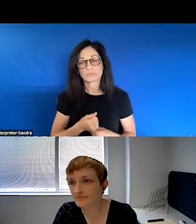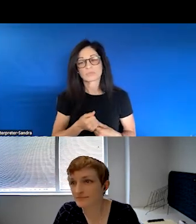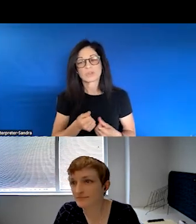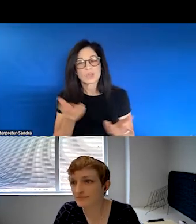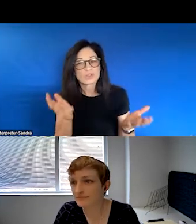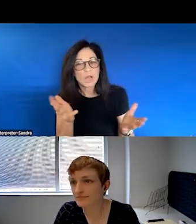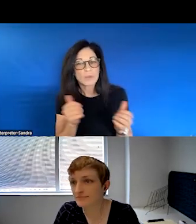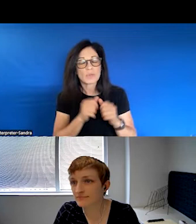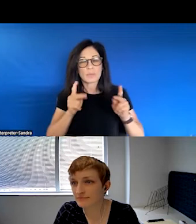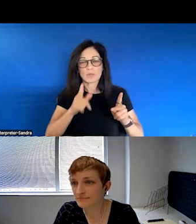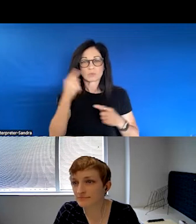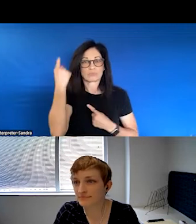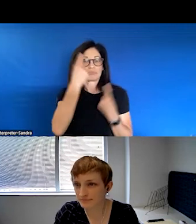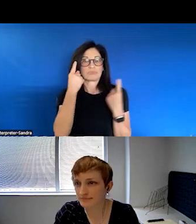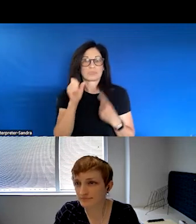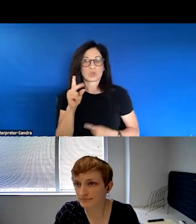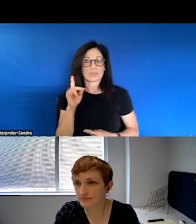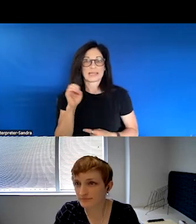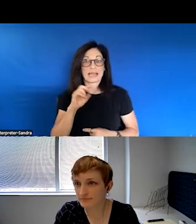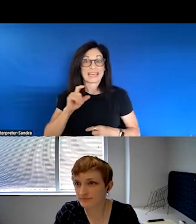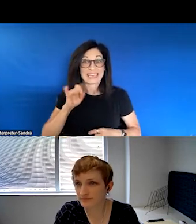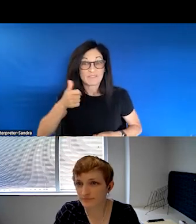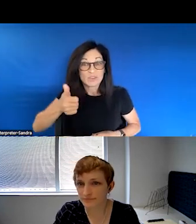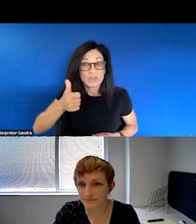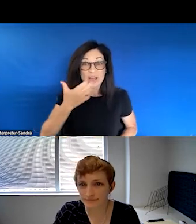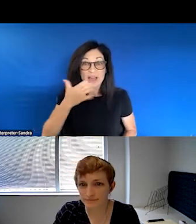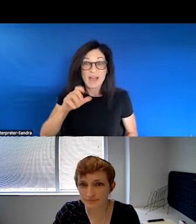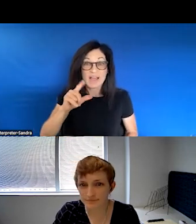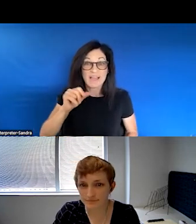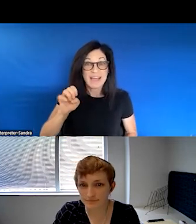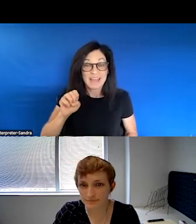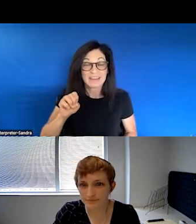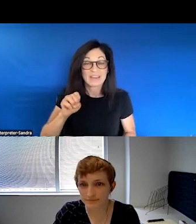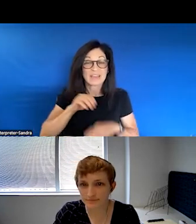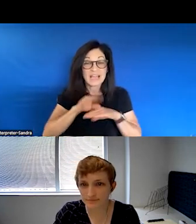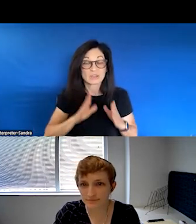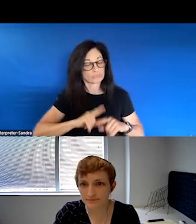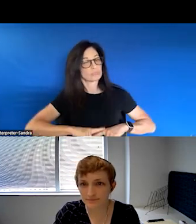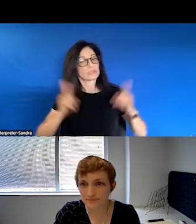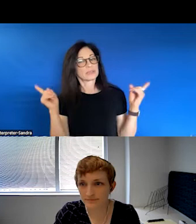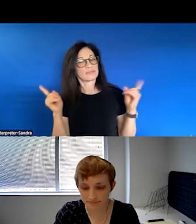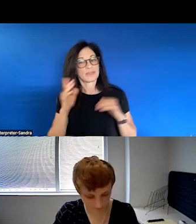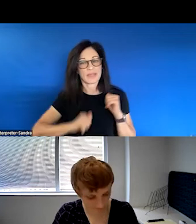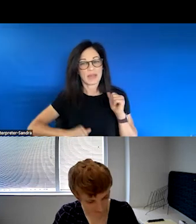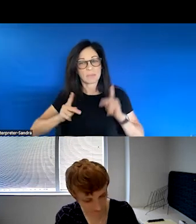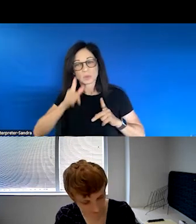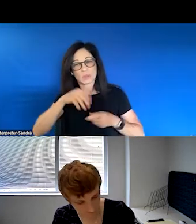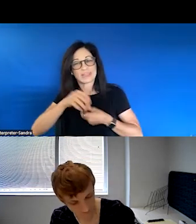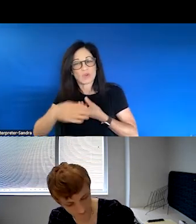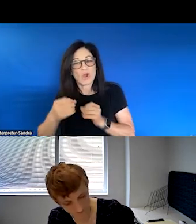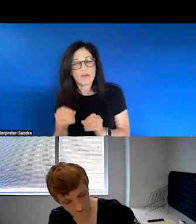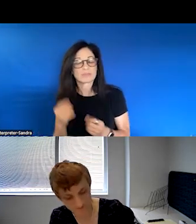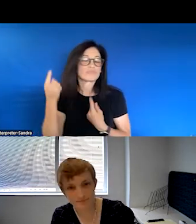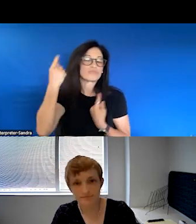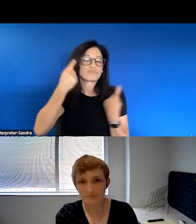about suicide when you're a hotline counselor is very different than talking with a person who's thinking about suicide who's in your office. And they could